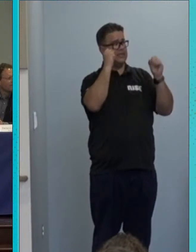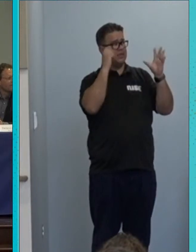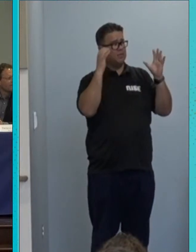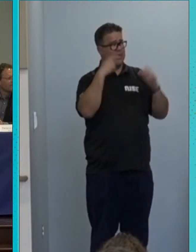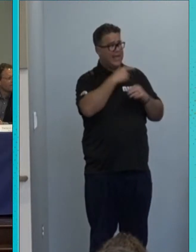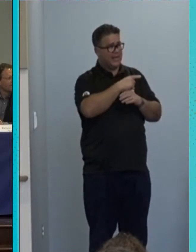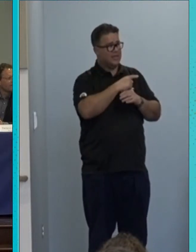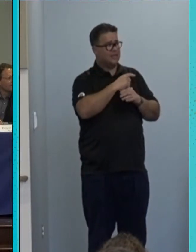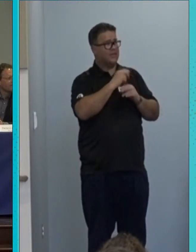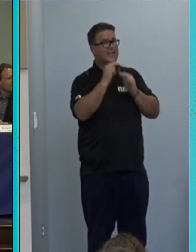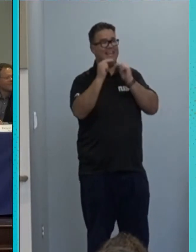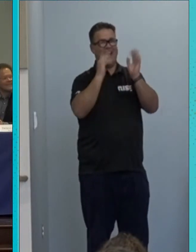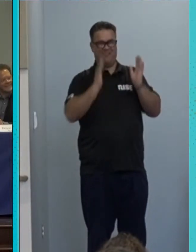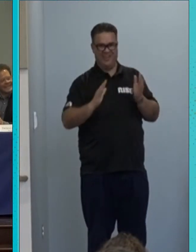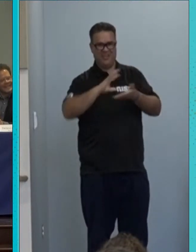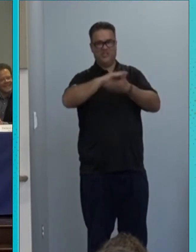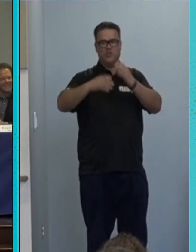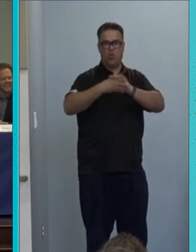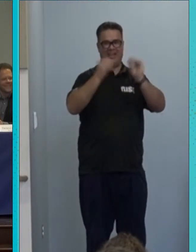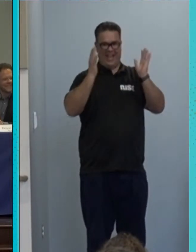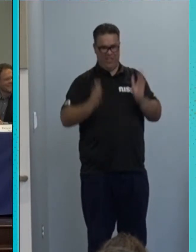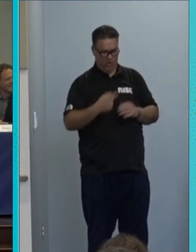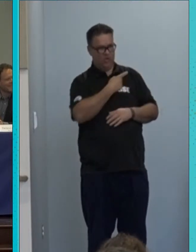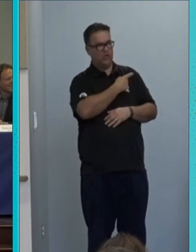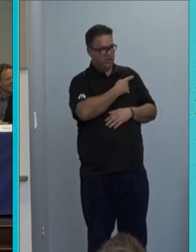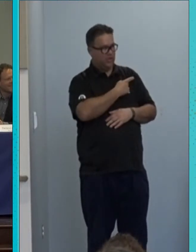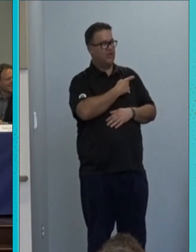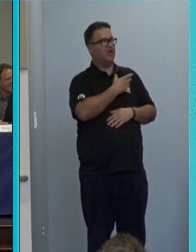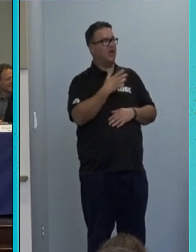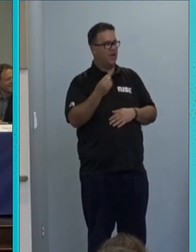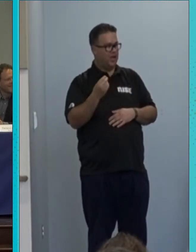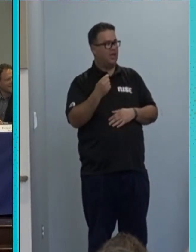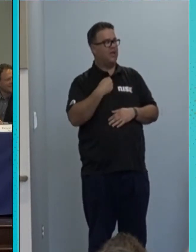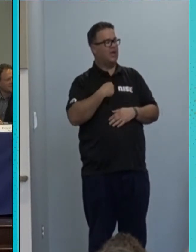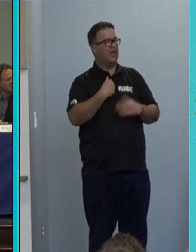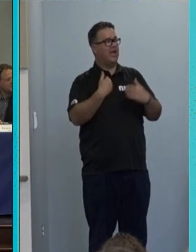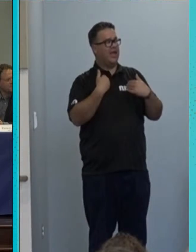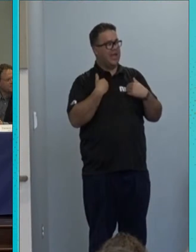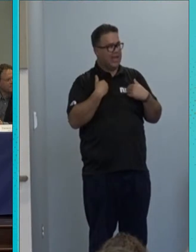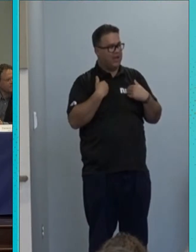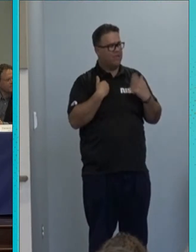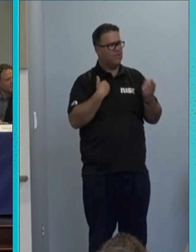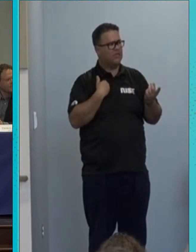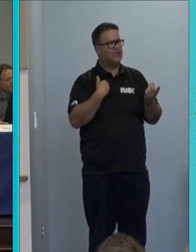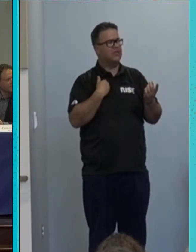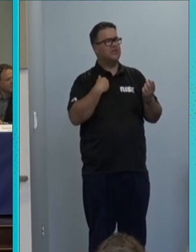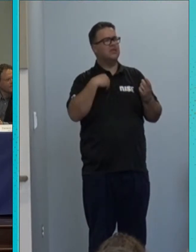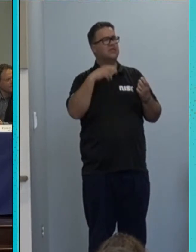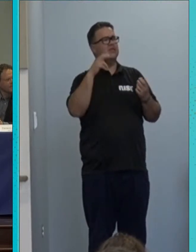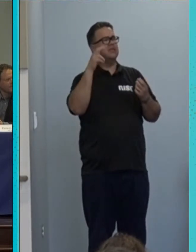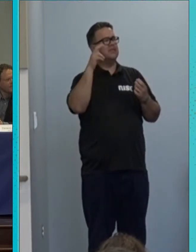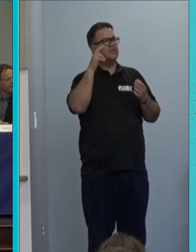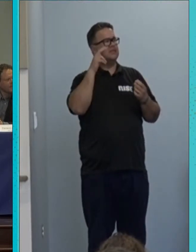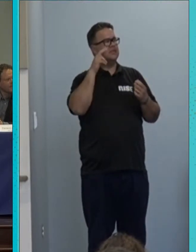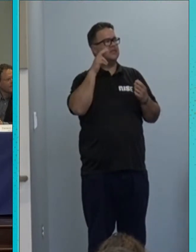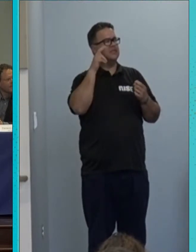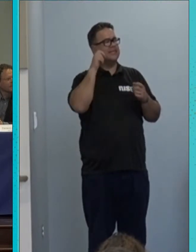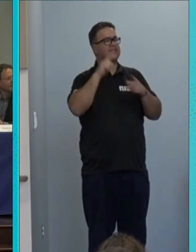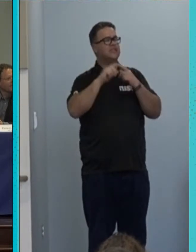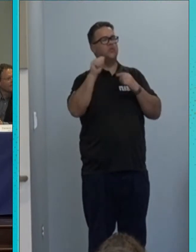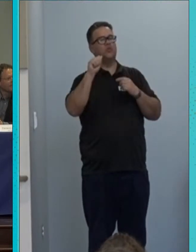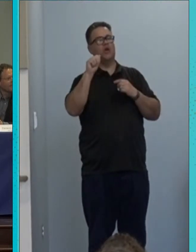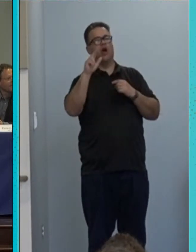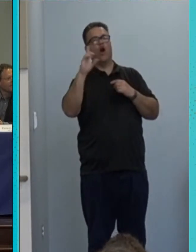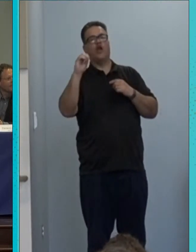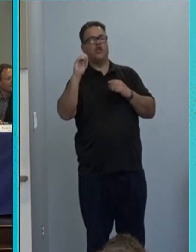amazing narrator. I have listened to many, many Audible books because